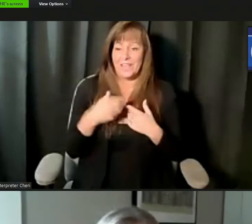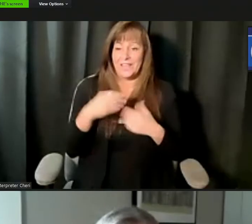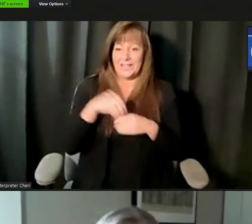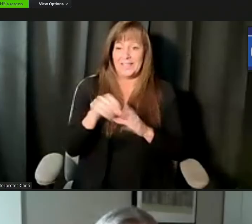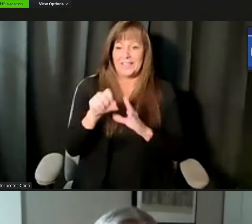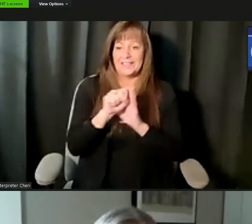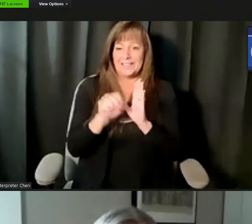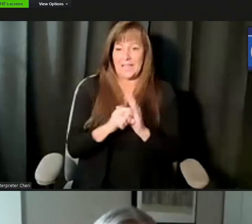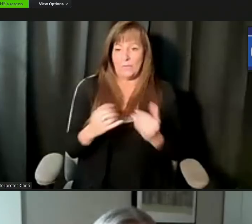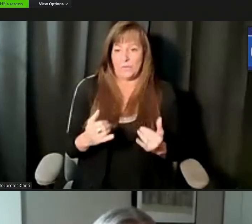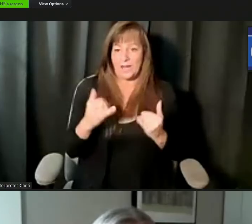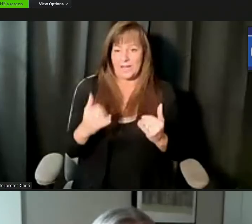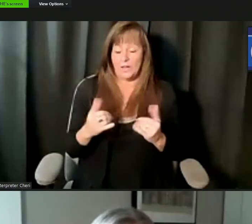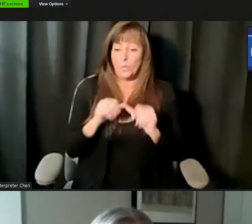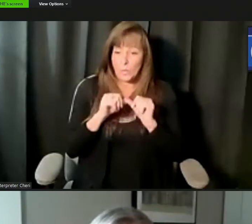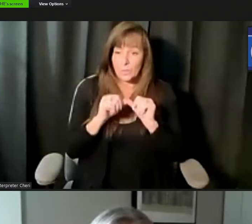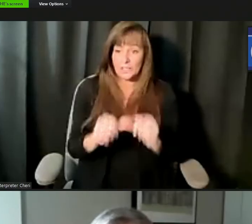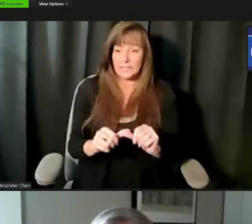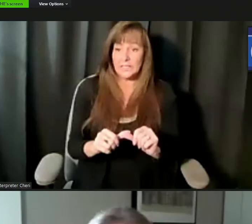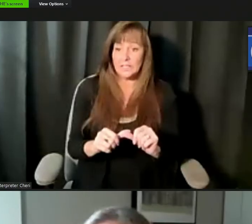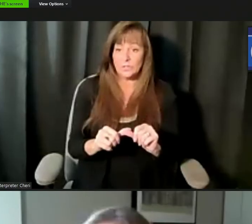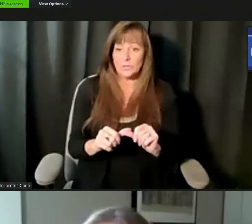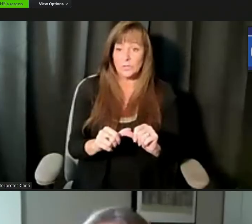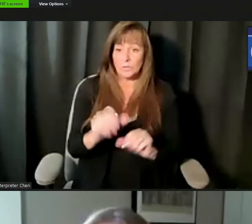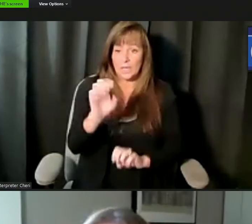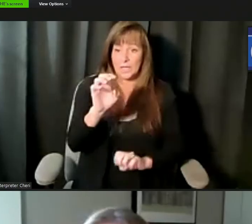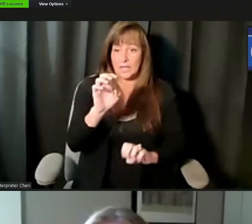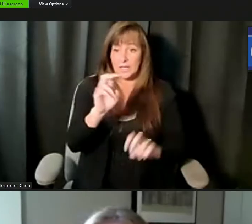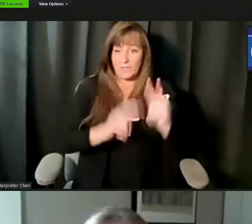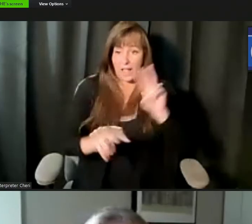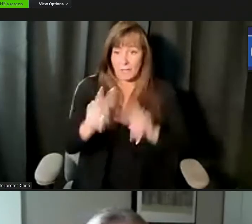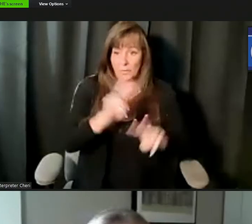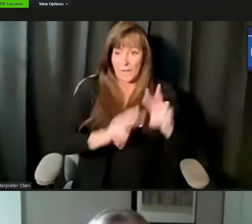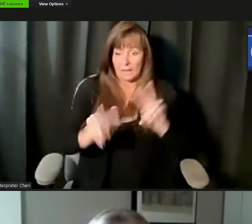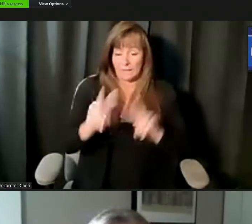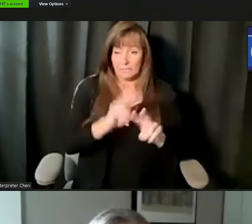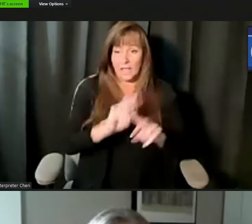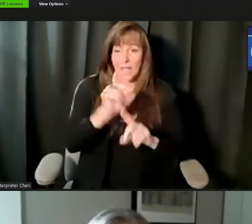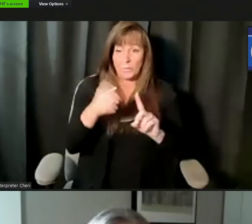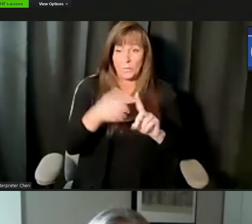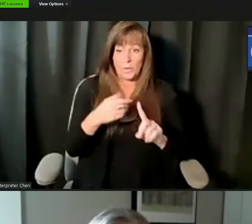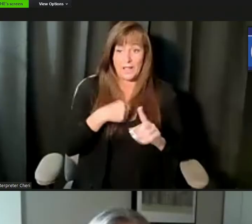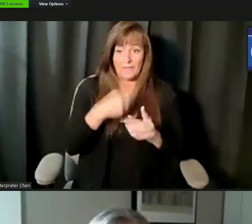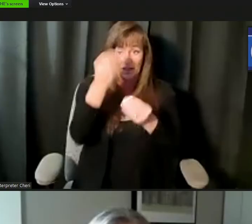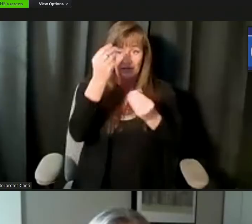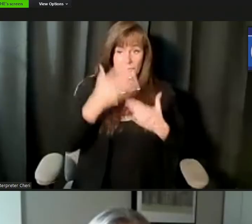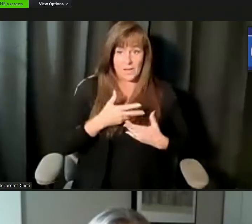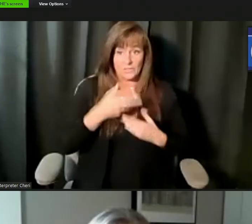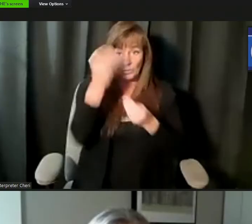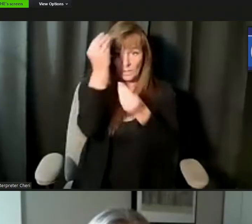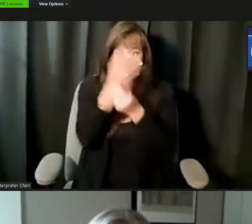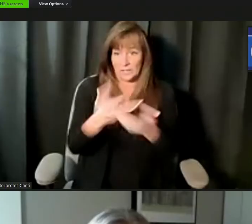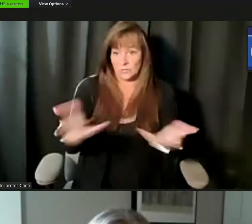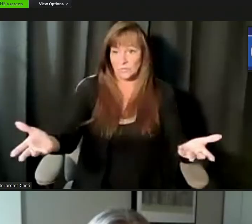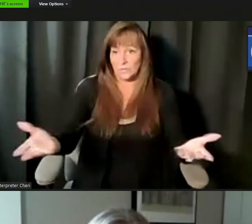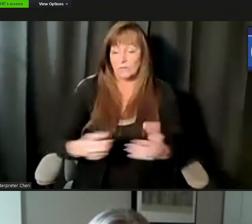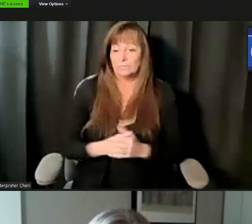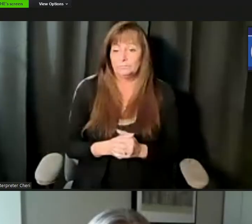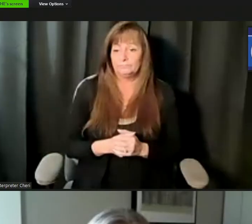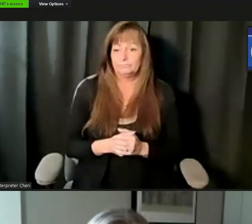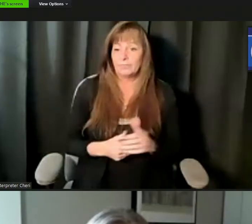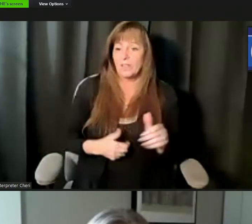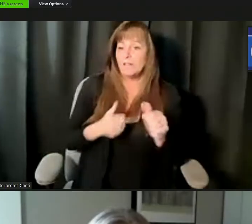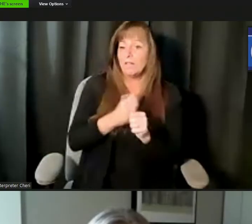that and we'll release that information as we get it. And if I could just do a follow-up. So we got